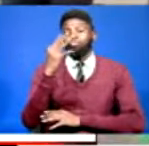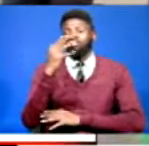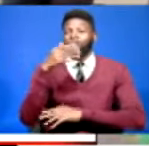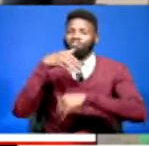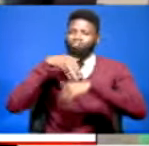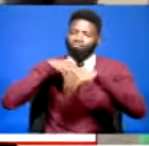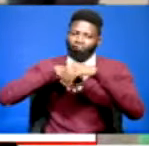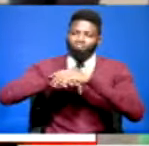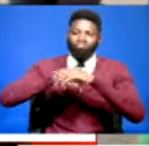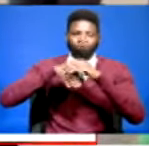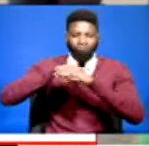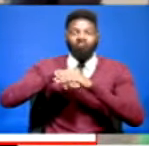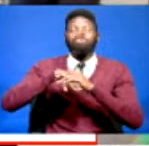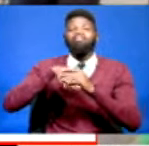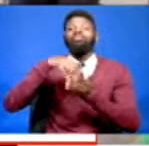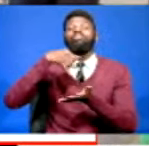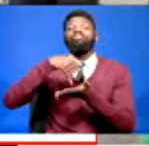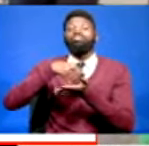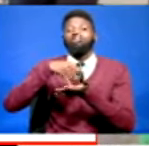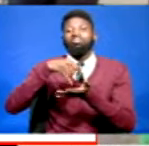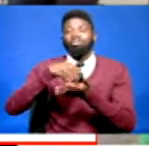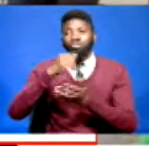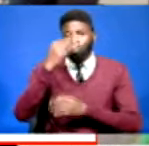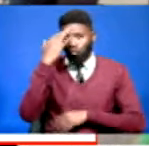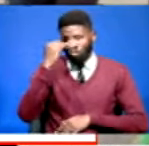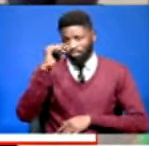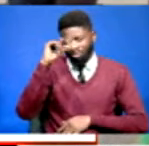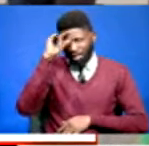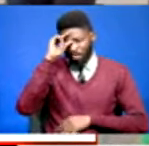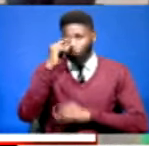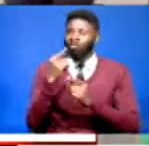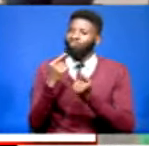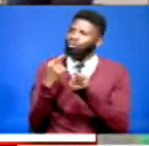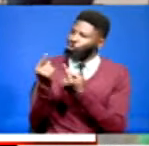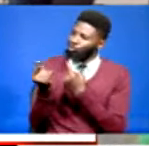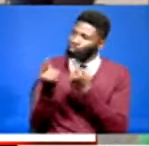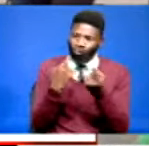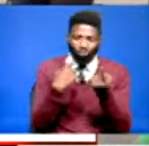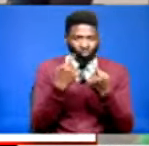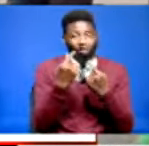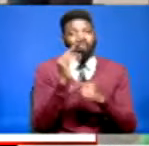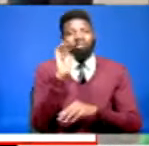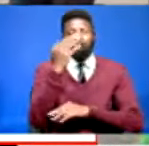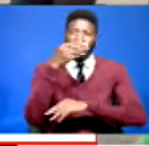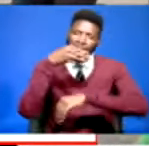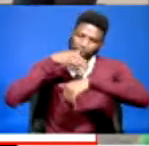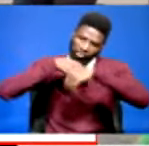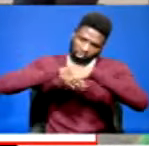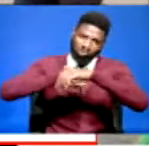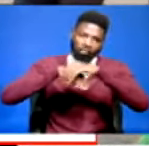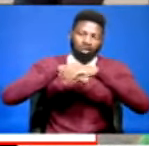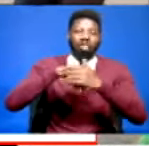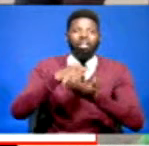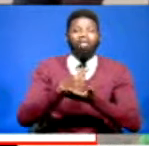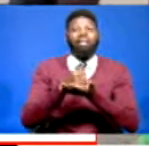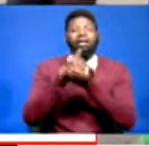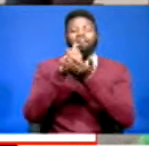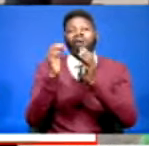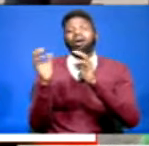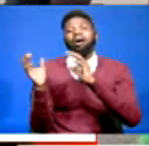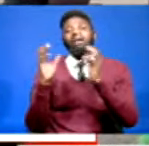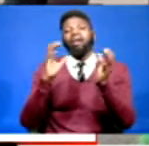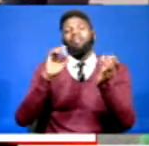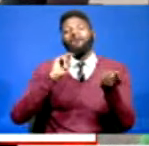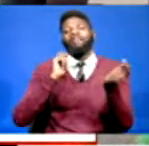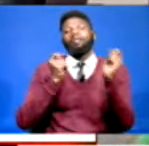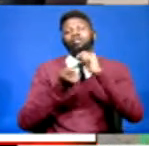government has been talking about planting trees as one of the ways to fight climate change. They have also been told to sensitize members of the public